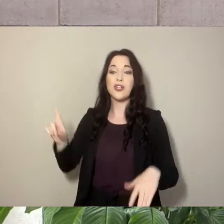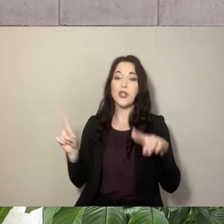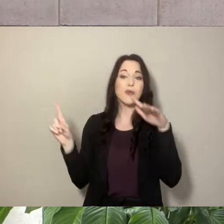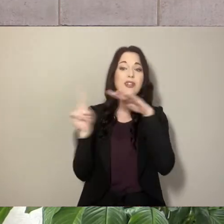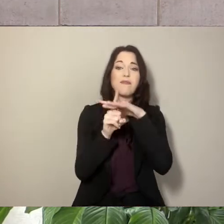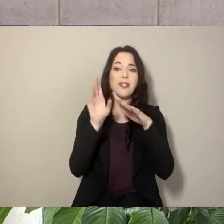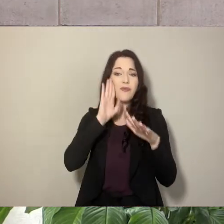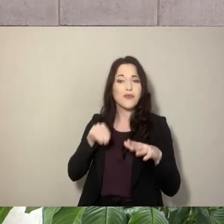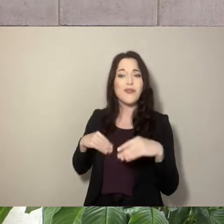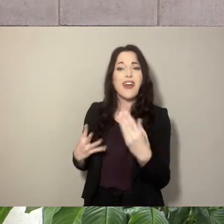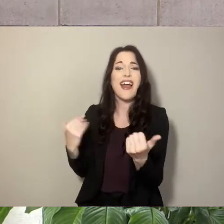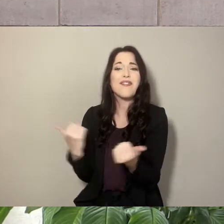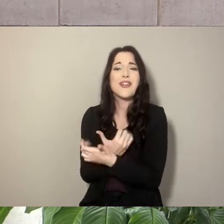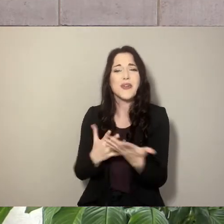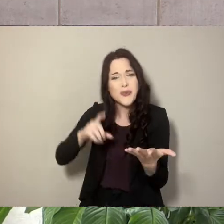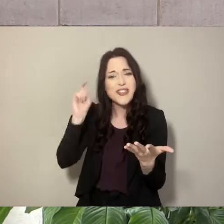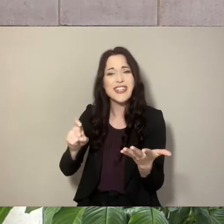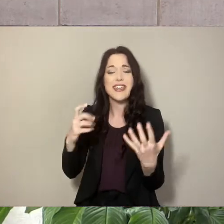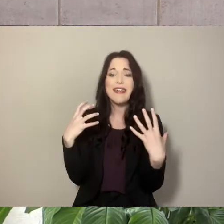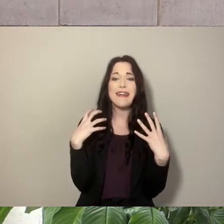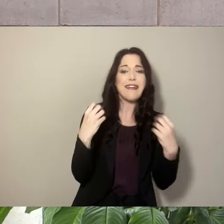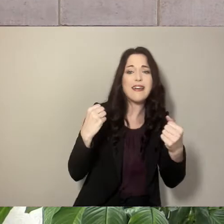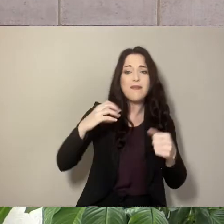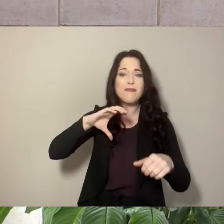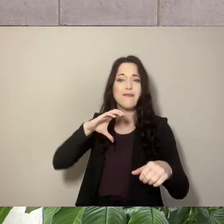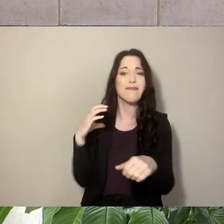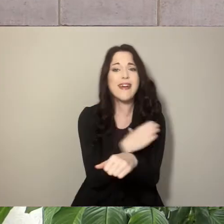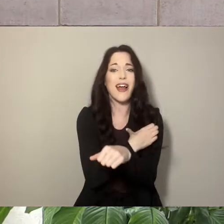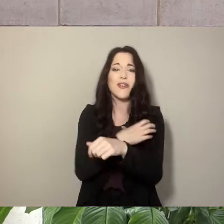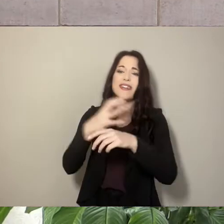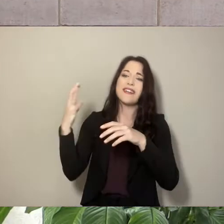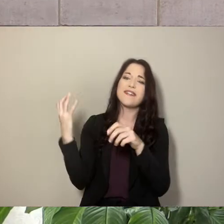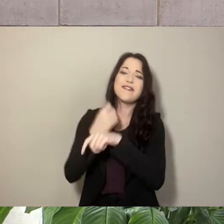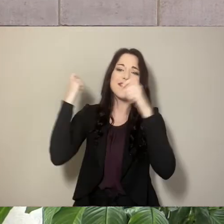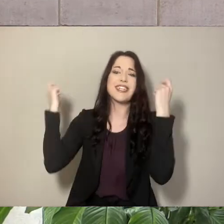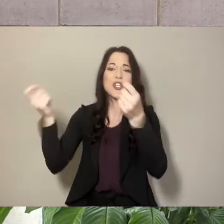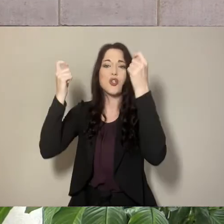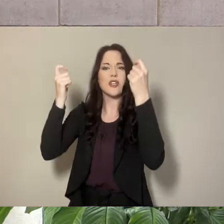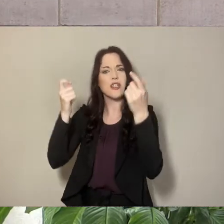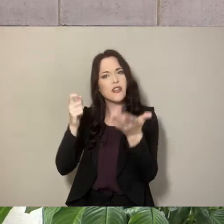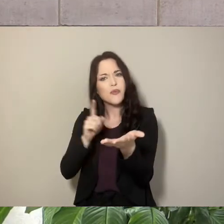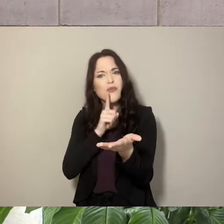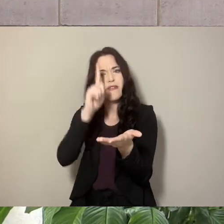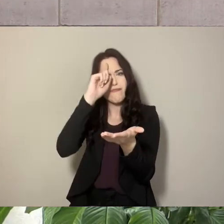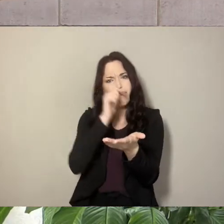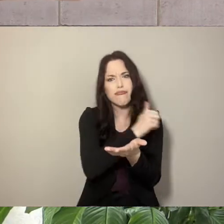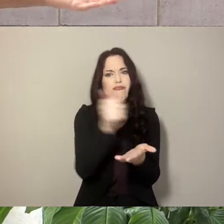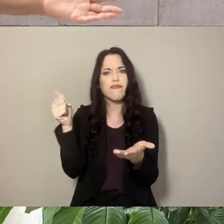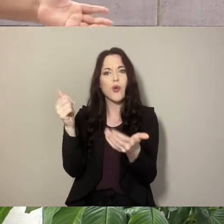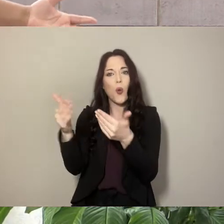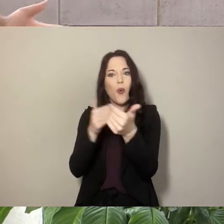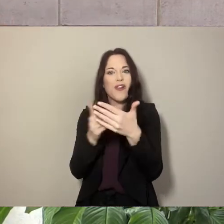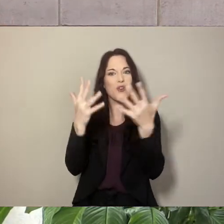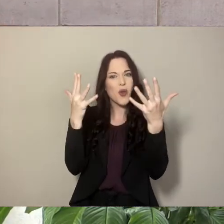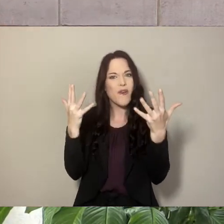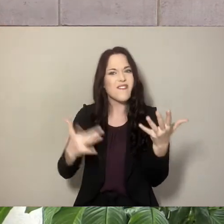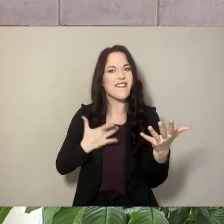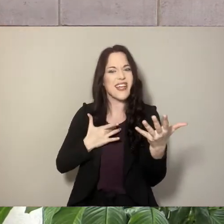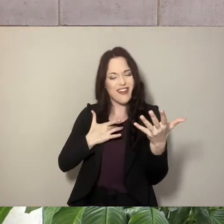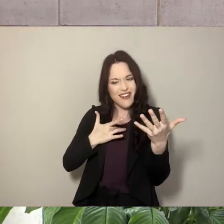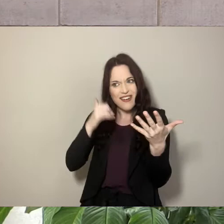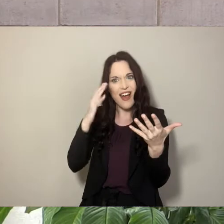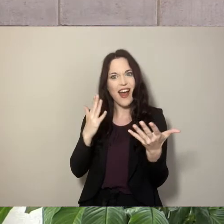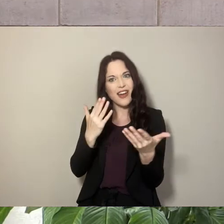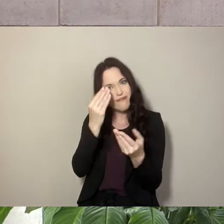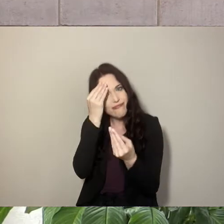need. Healing, power, and victory. So it's all up to you. Whatever you need, got to do. Trust